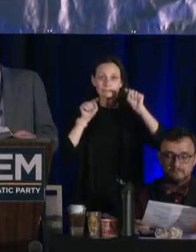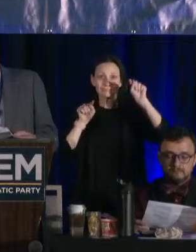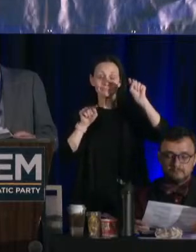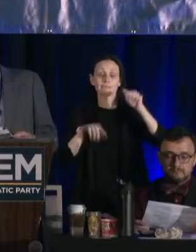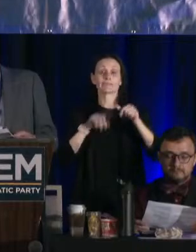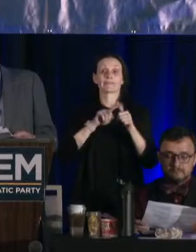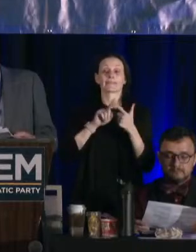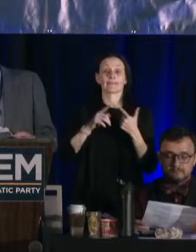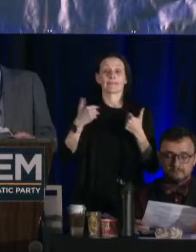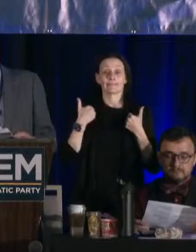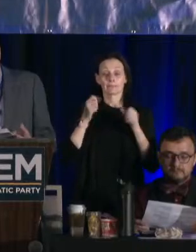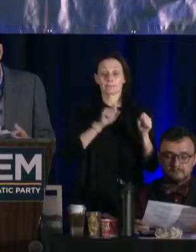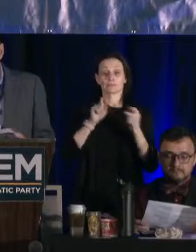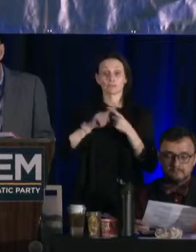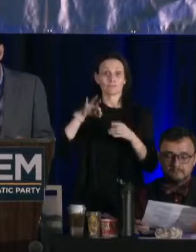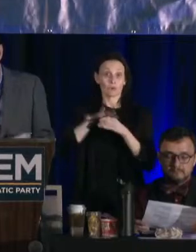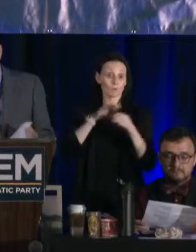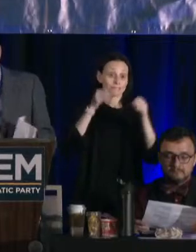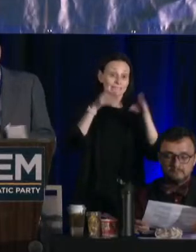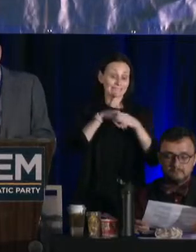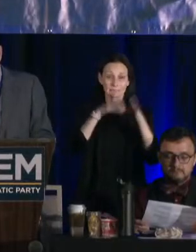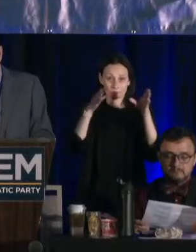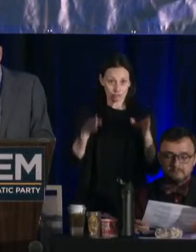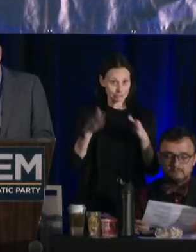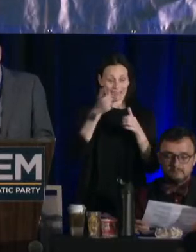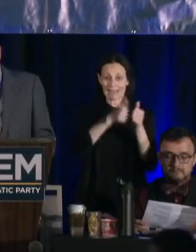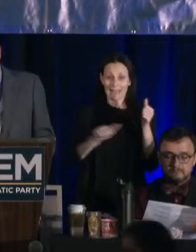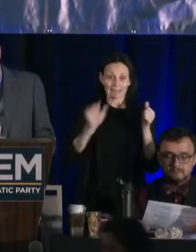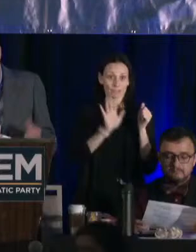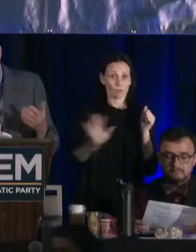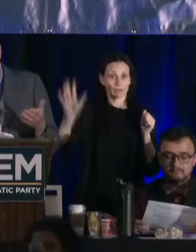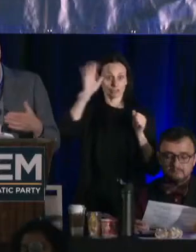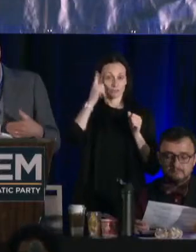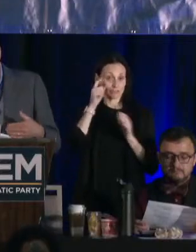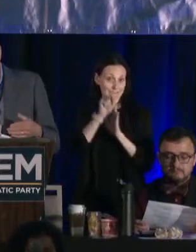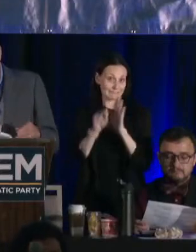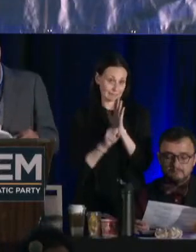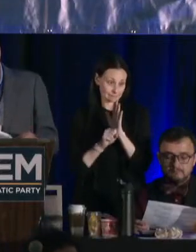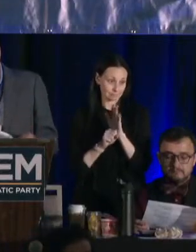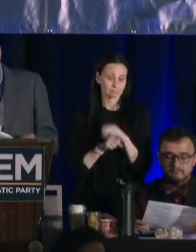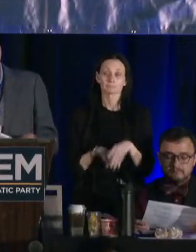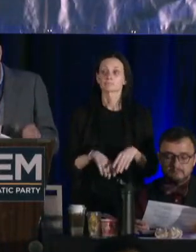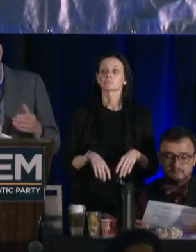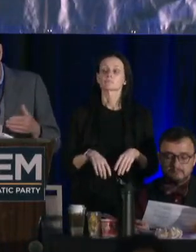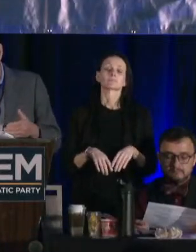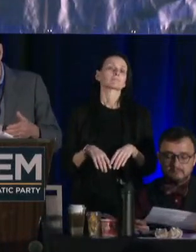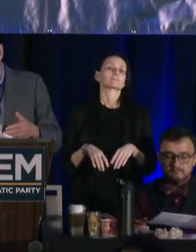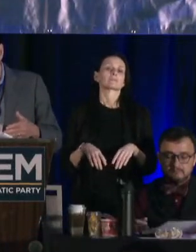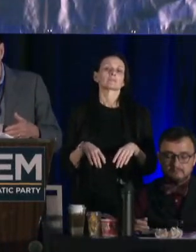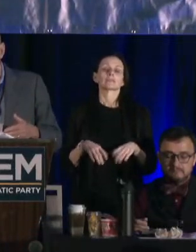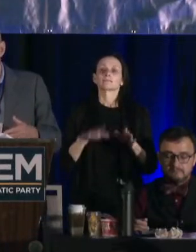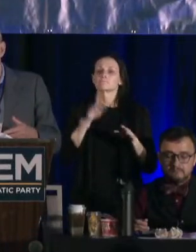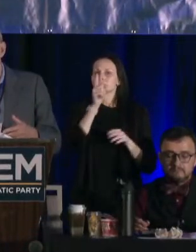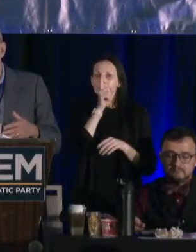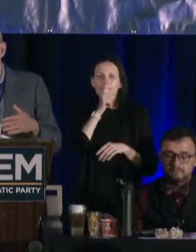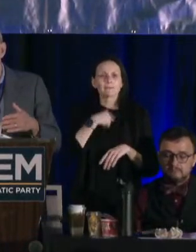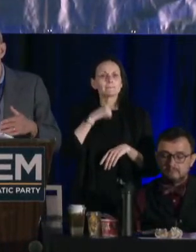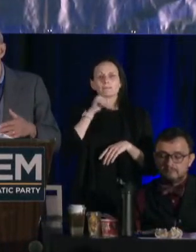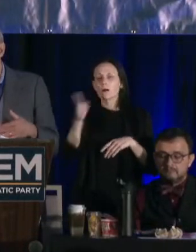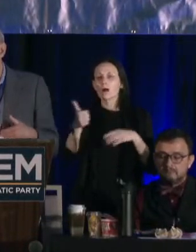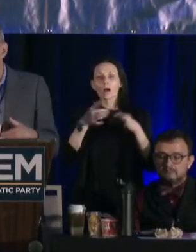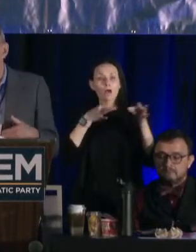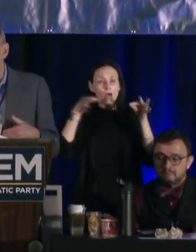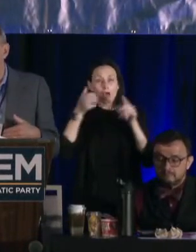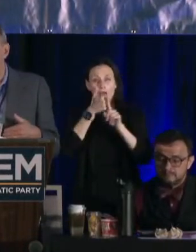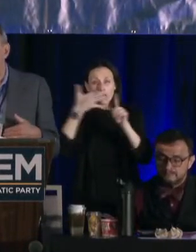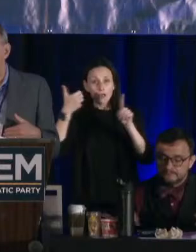the ability to vote in person at any location in the state. I'm not going to go through